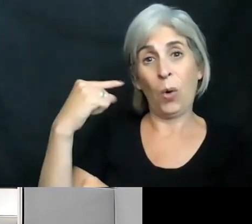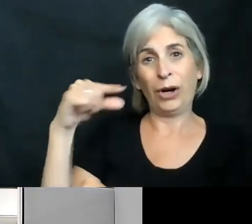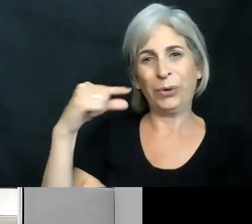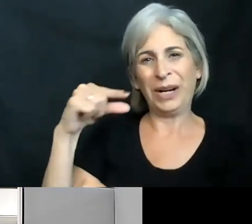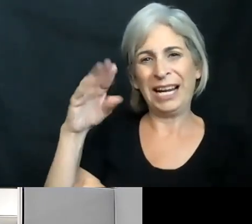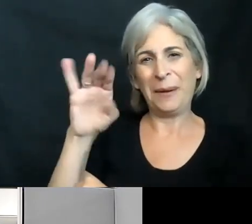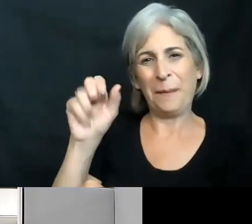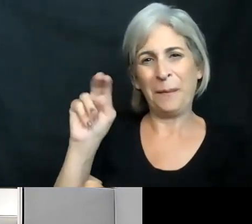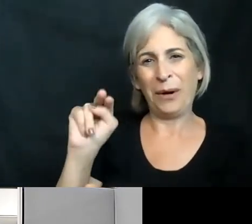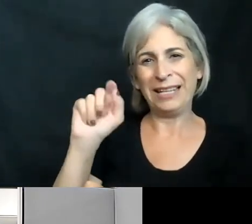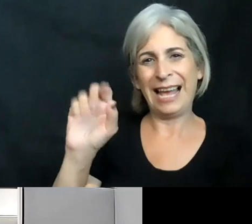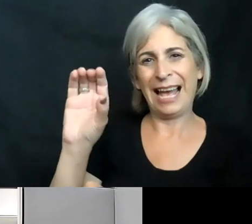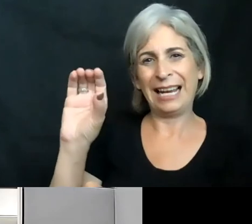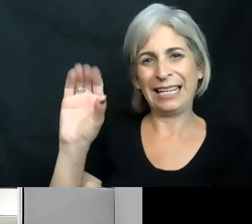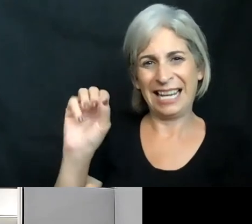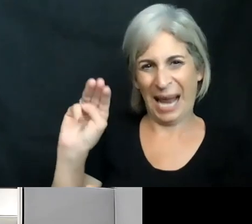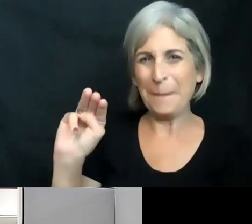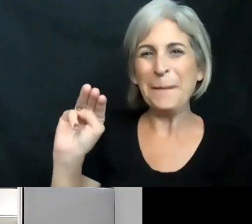.org.com.